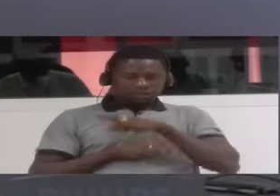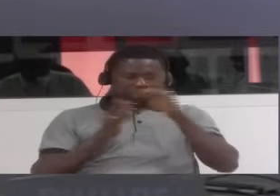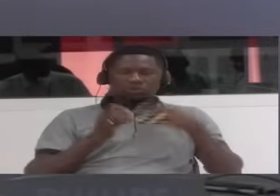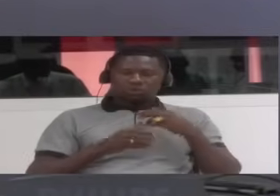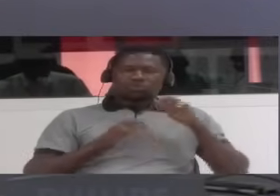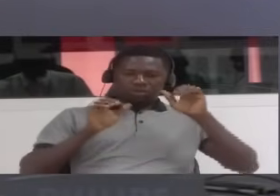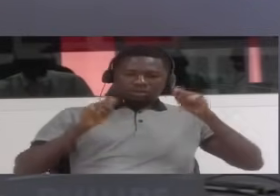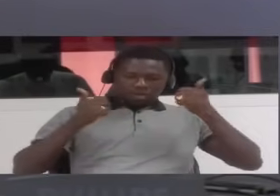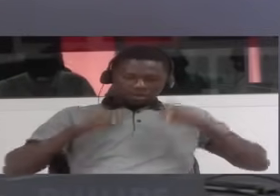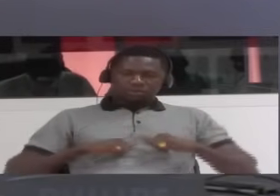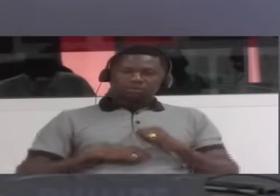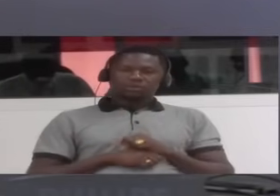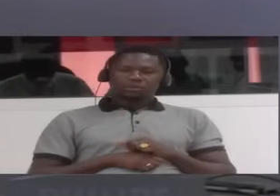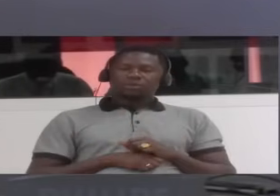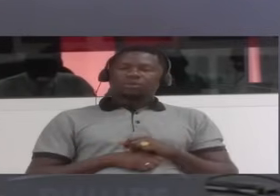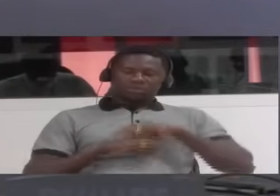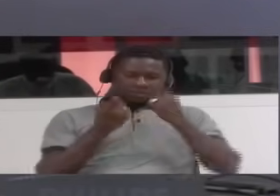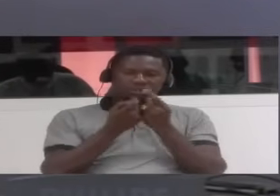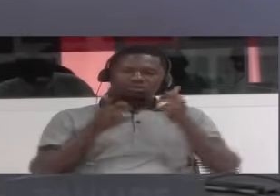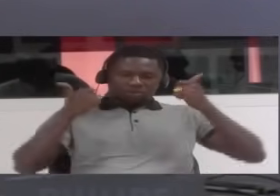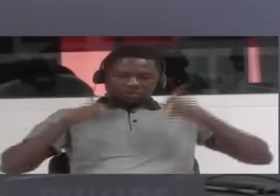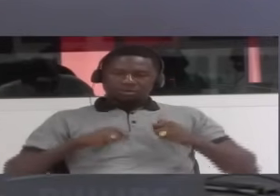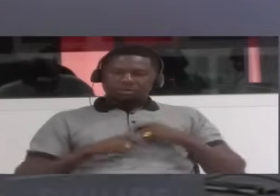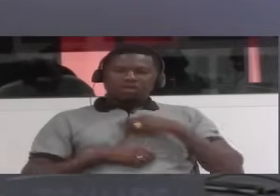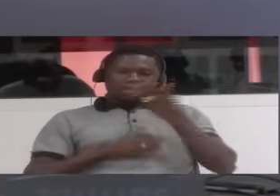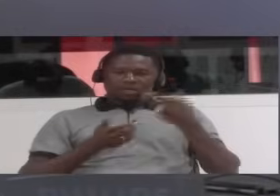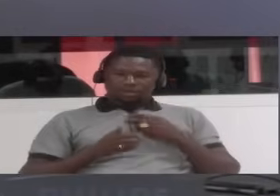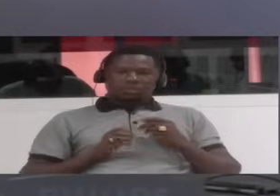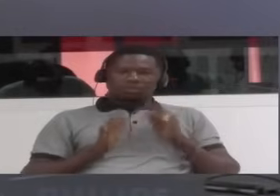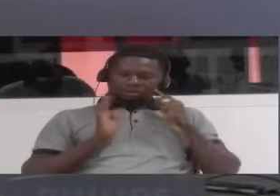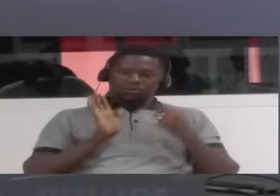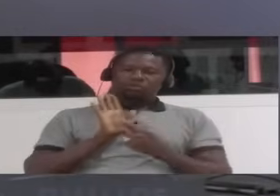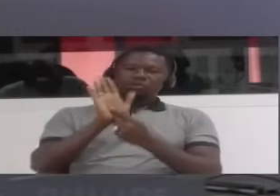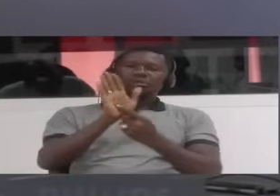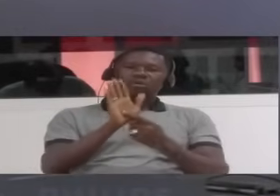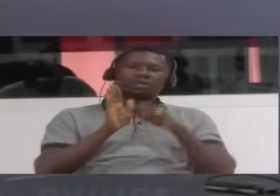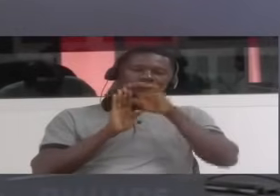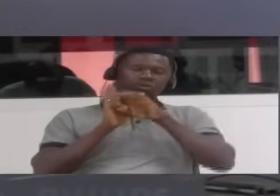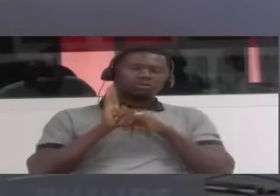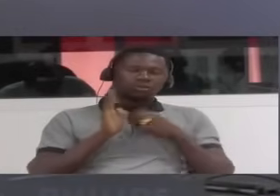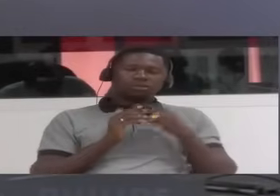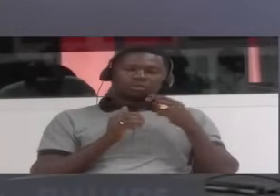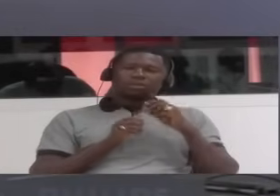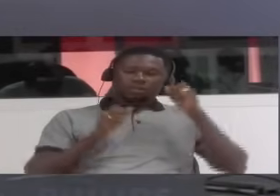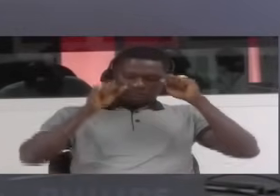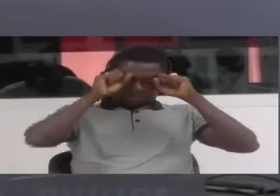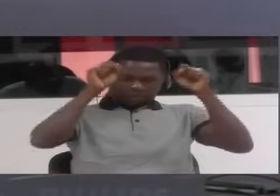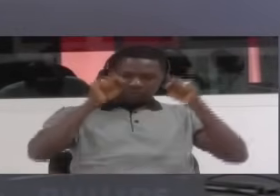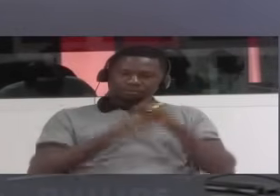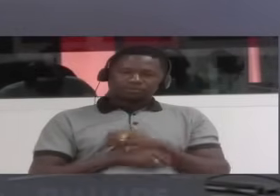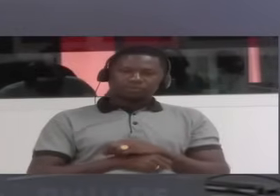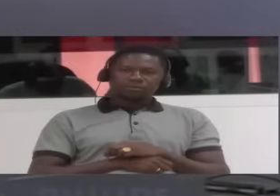courses to occur as dictated by the state. And do not